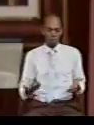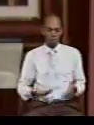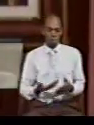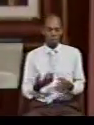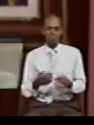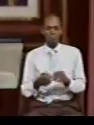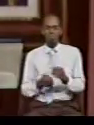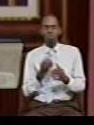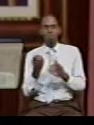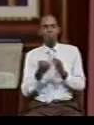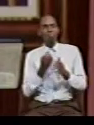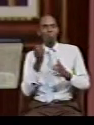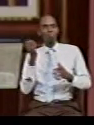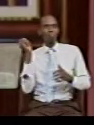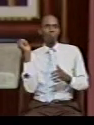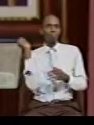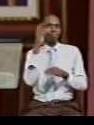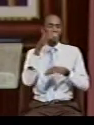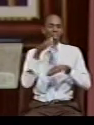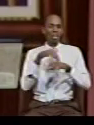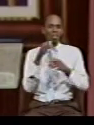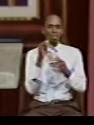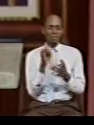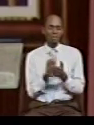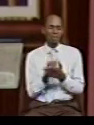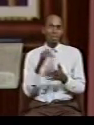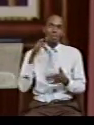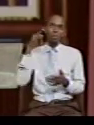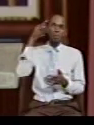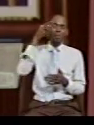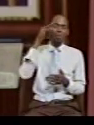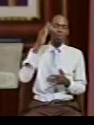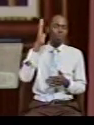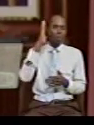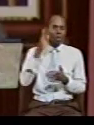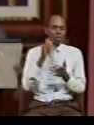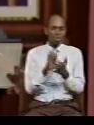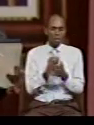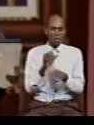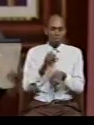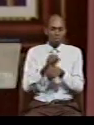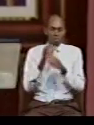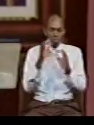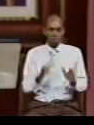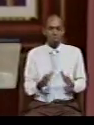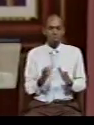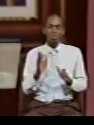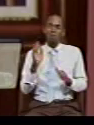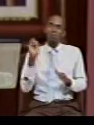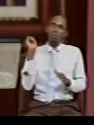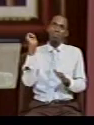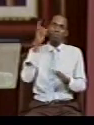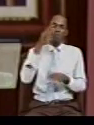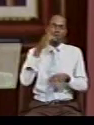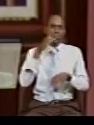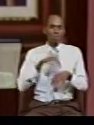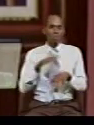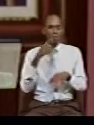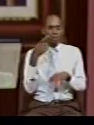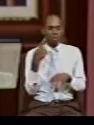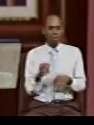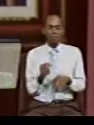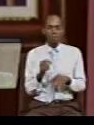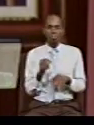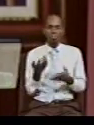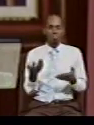at that aeroplane. Does it reach the aeroplane? as you mount higher from today, every stone they